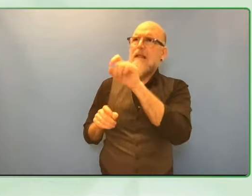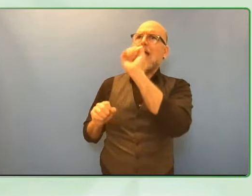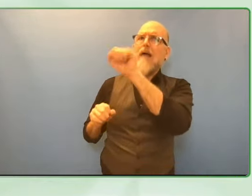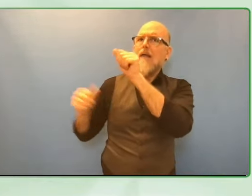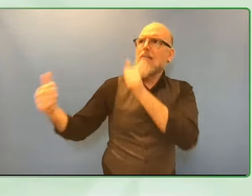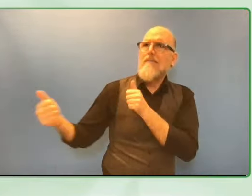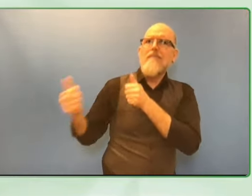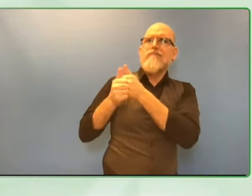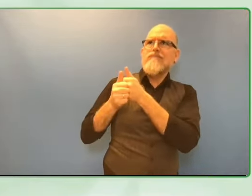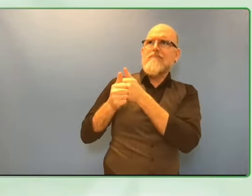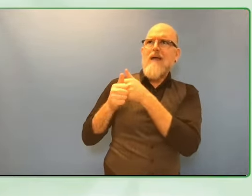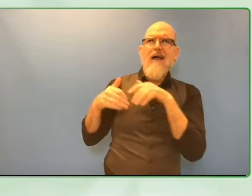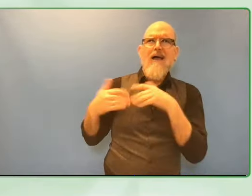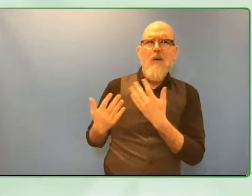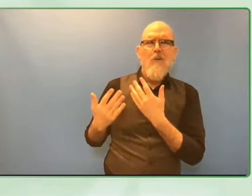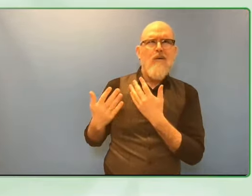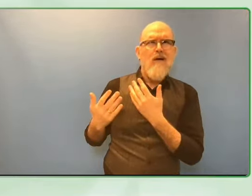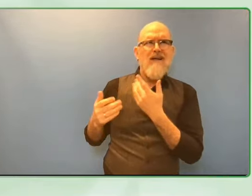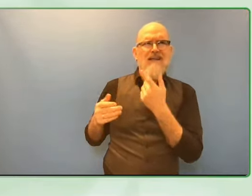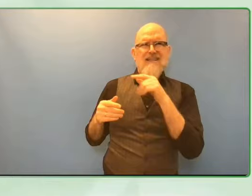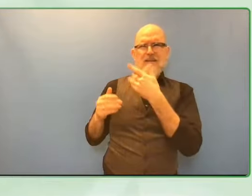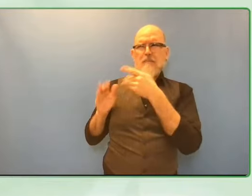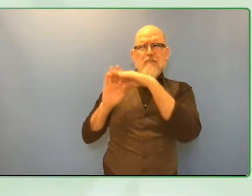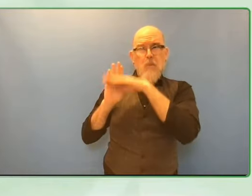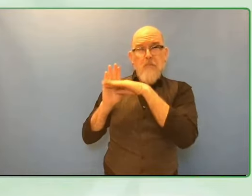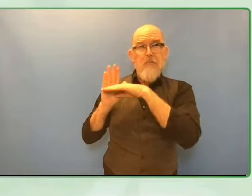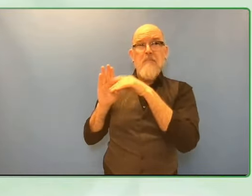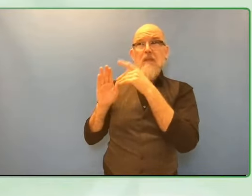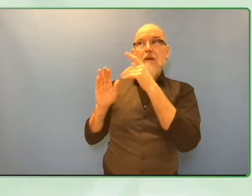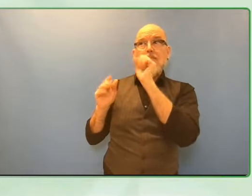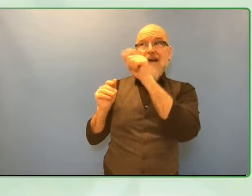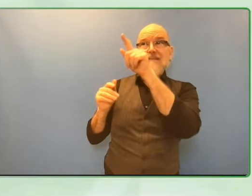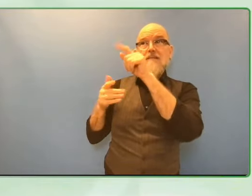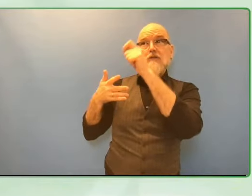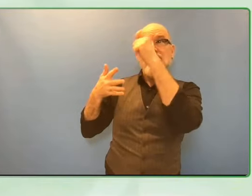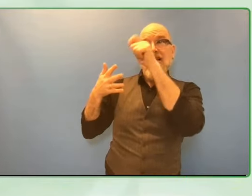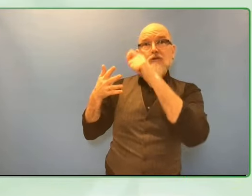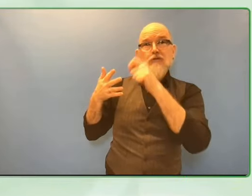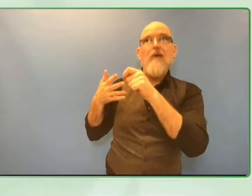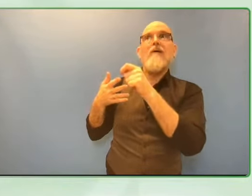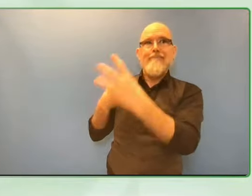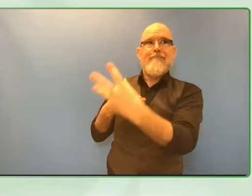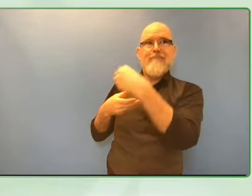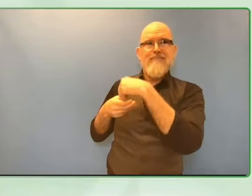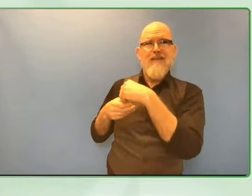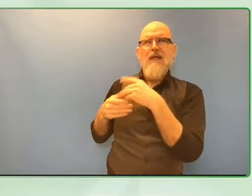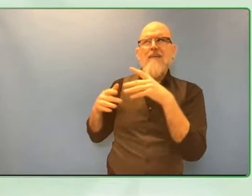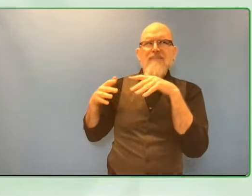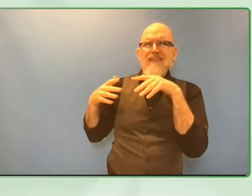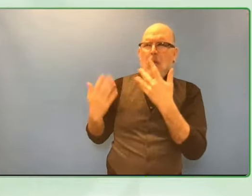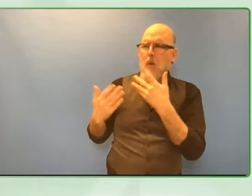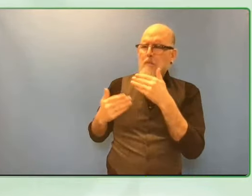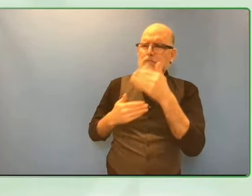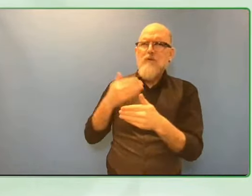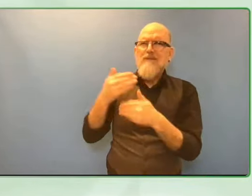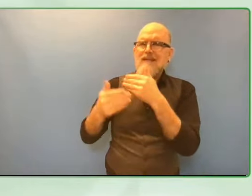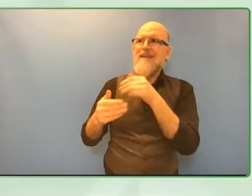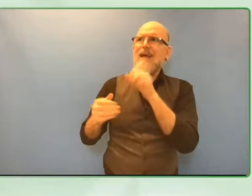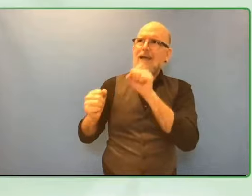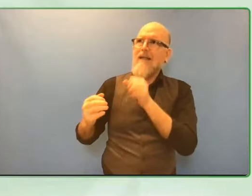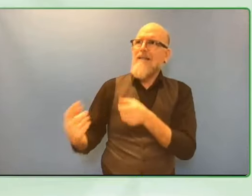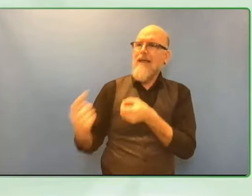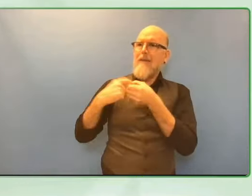a partner have to contribute to the whole process? Well, generally speaking, the